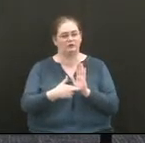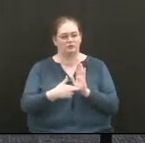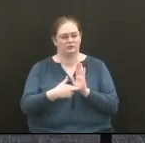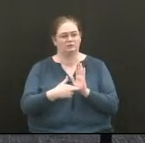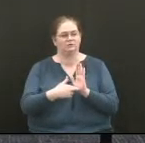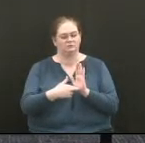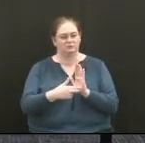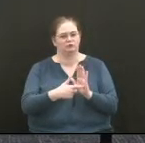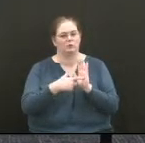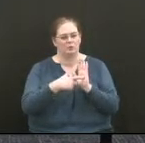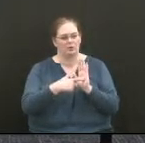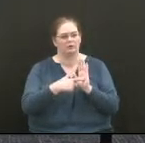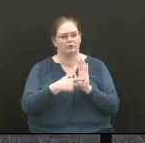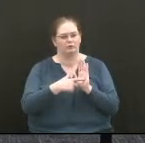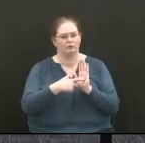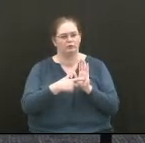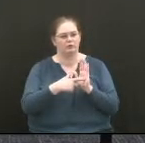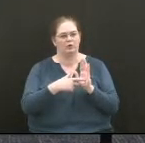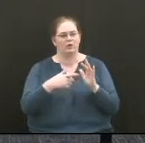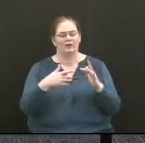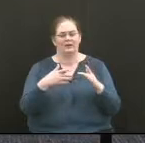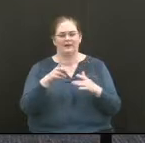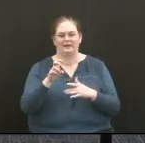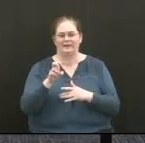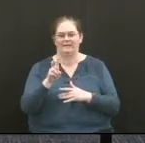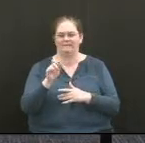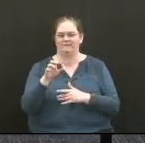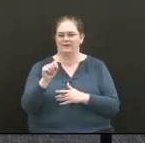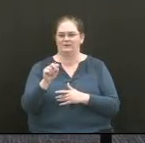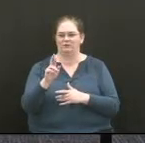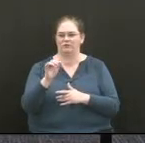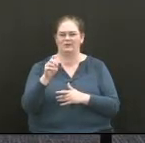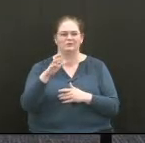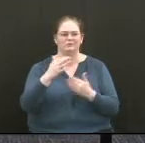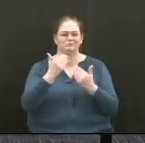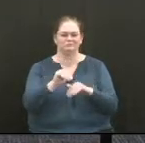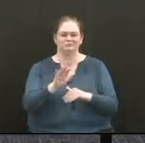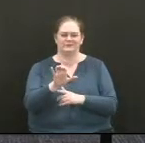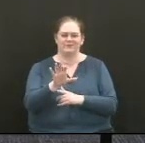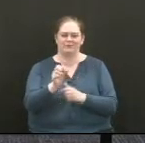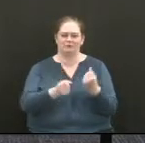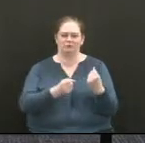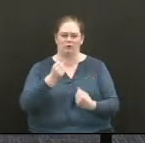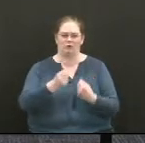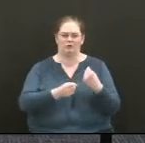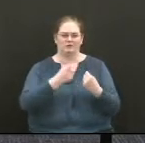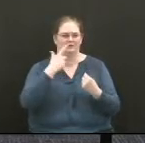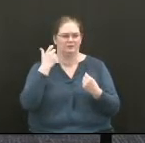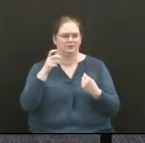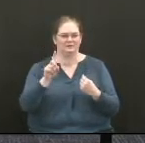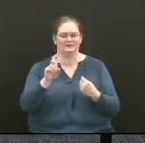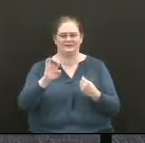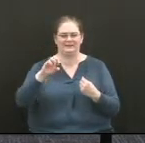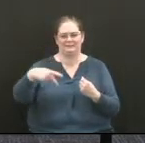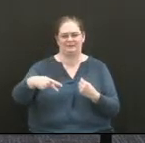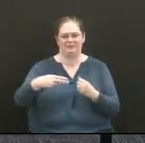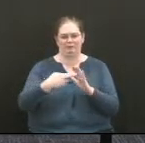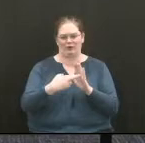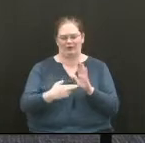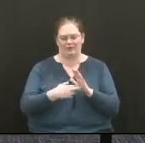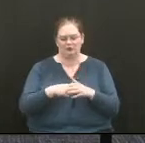Pre-registration is required on Eventbrite because we are limited to 500 cars due to DEP's